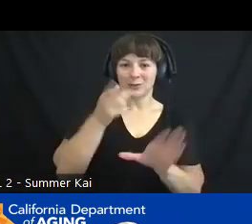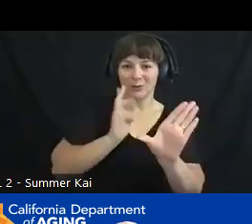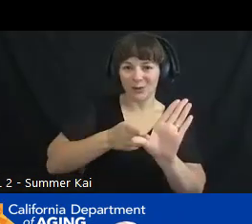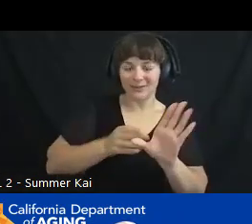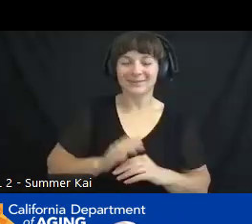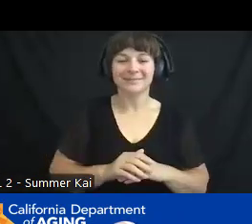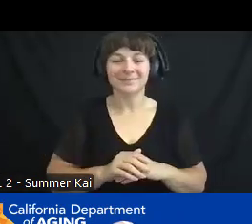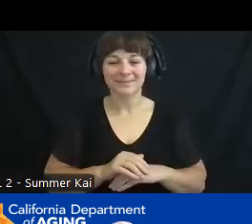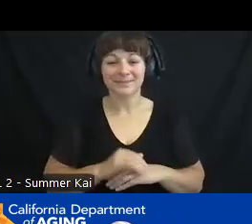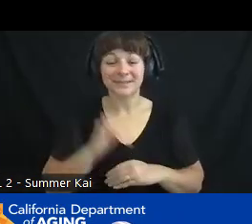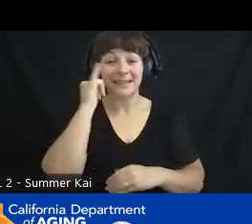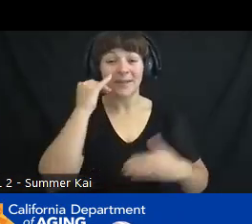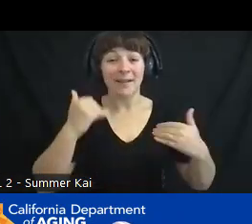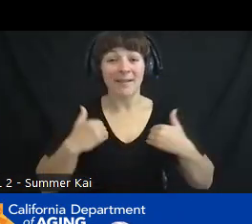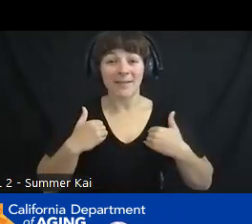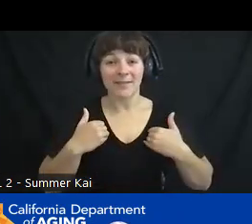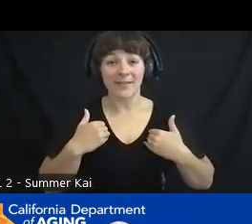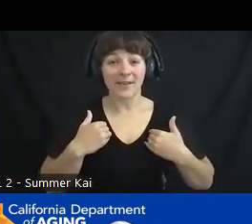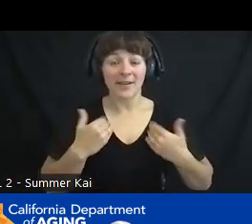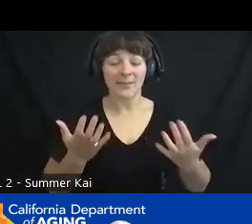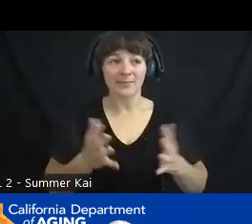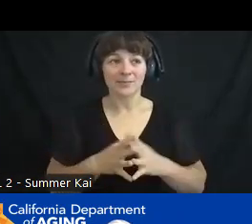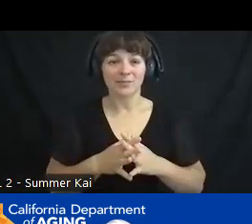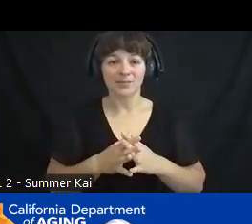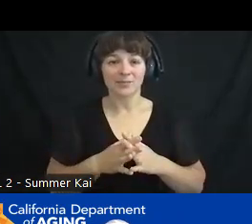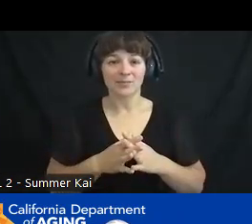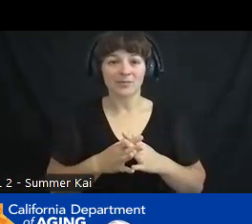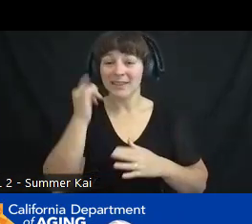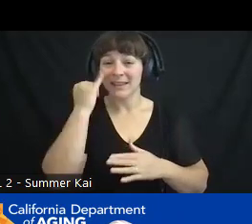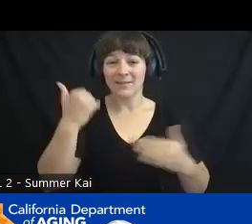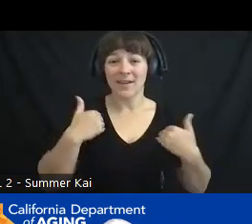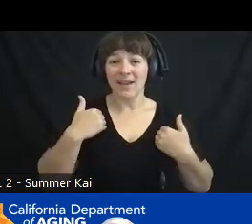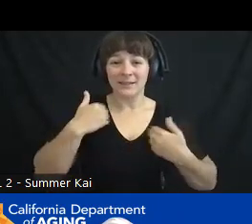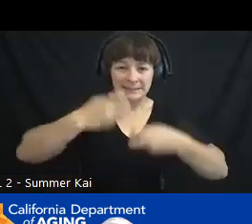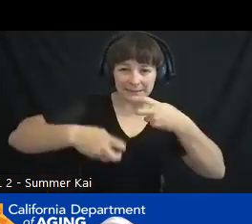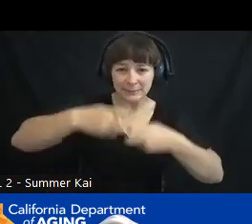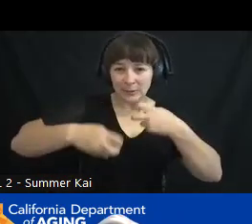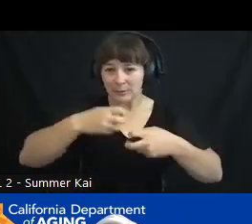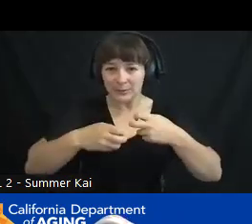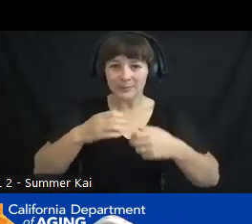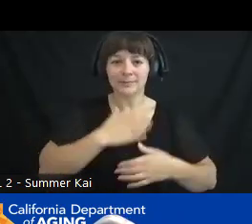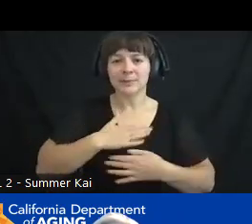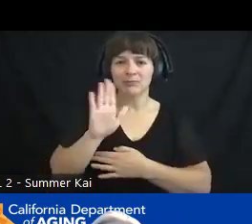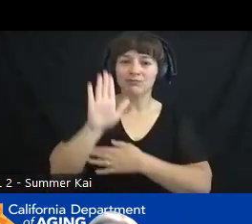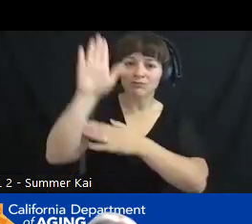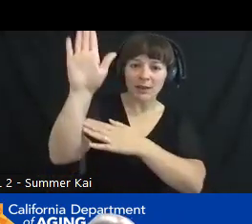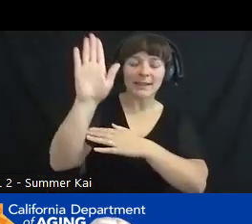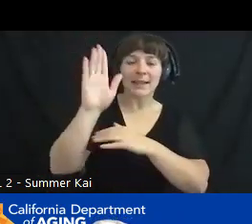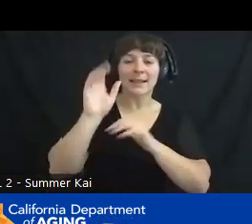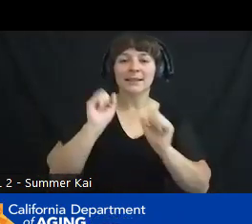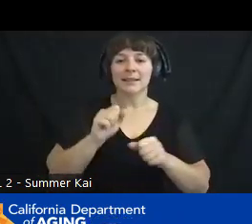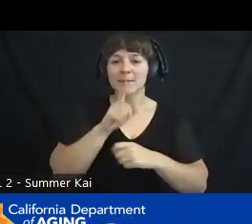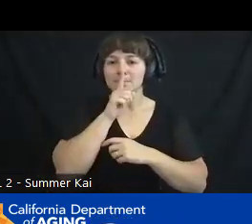any, if you have any trouble, please raise your hand or come off mute, and we're happy to help